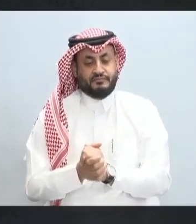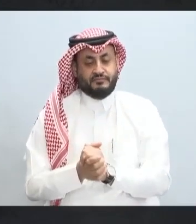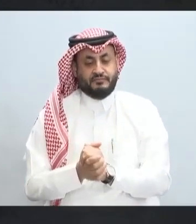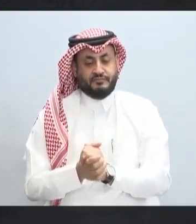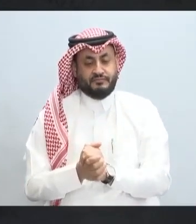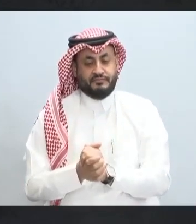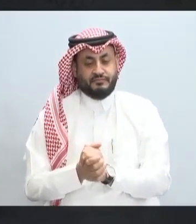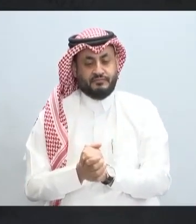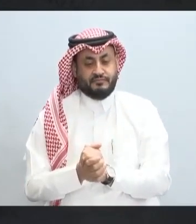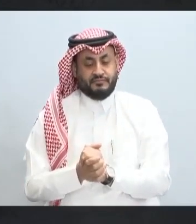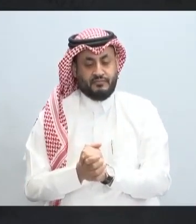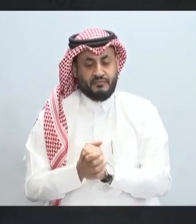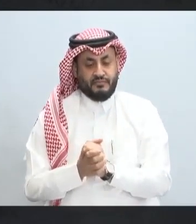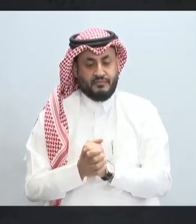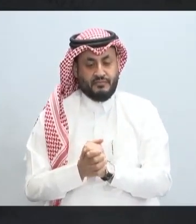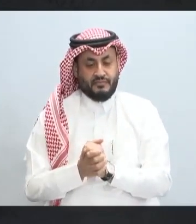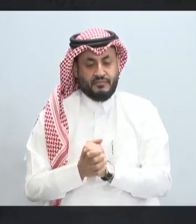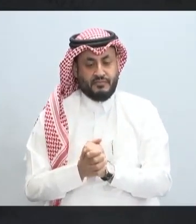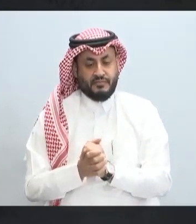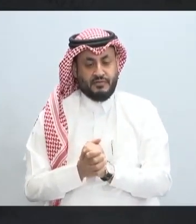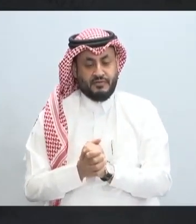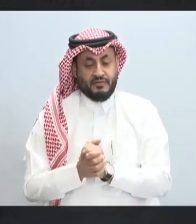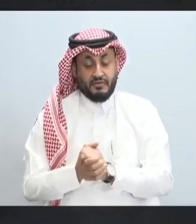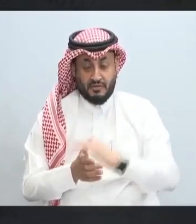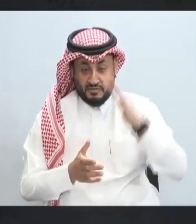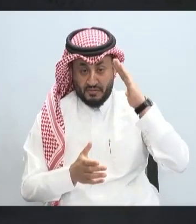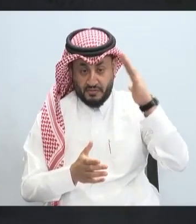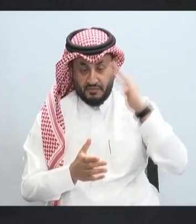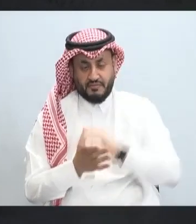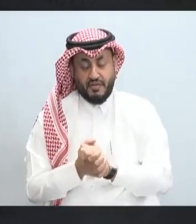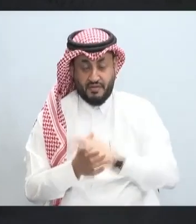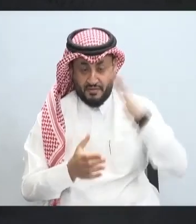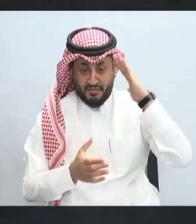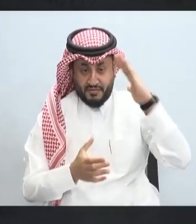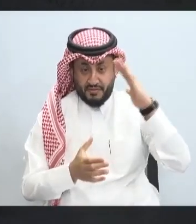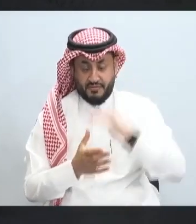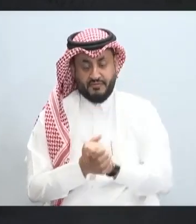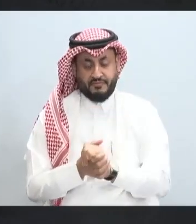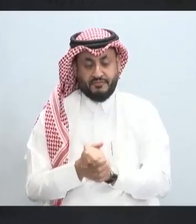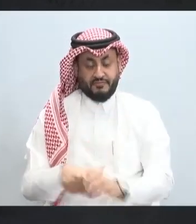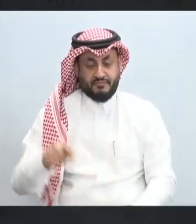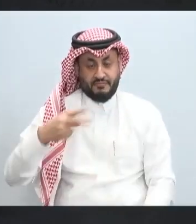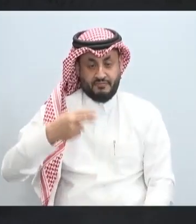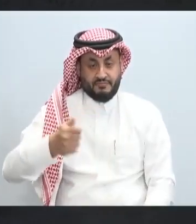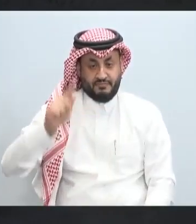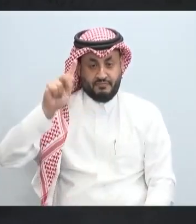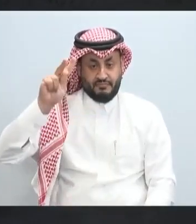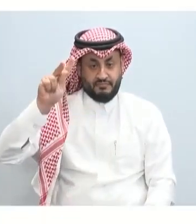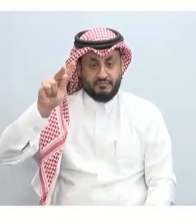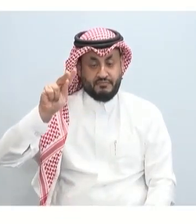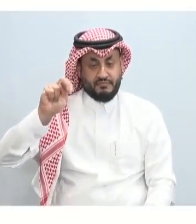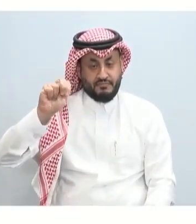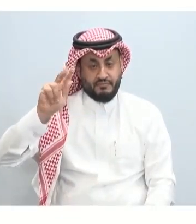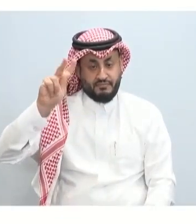what you have asked for, you should say thank you And as a flight attendant, you should say,